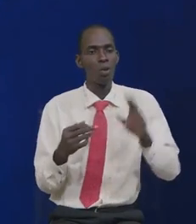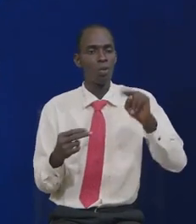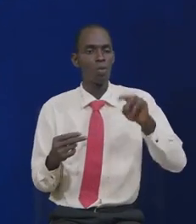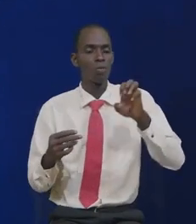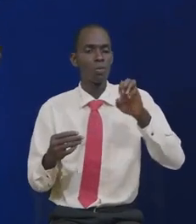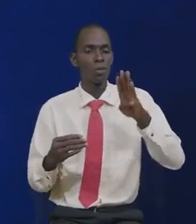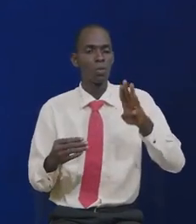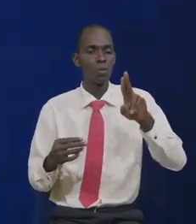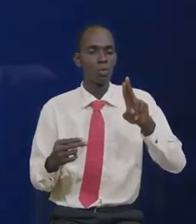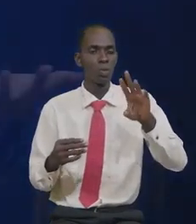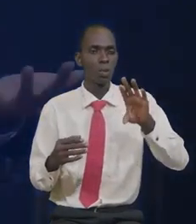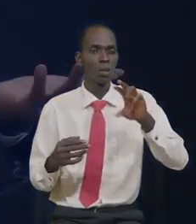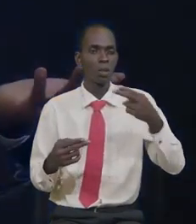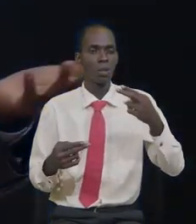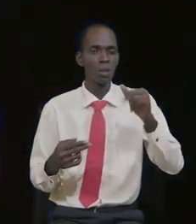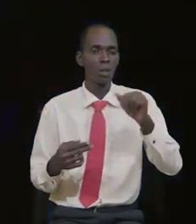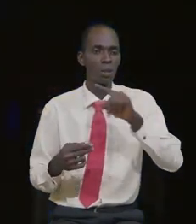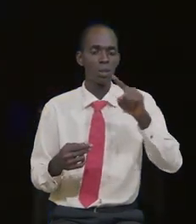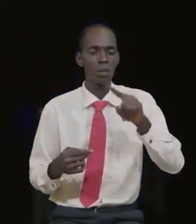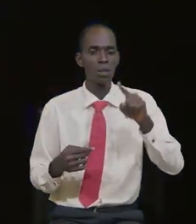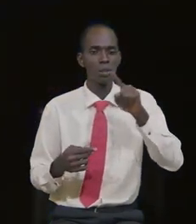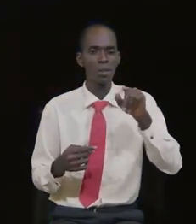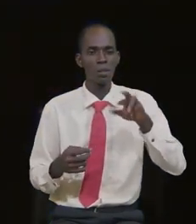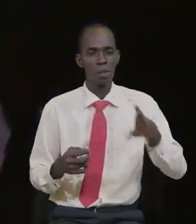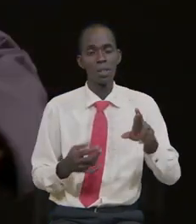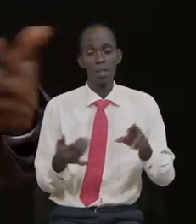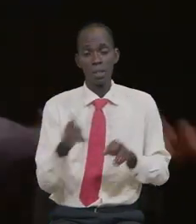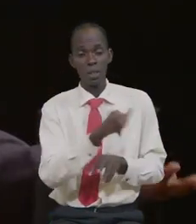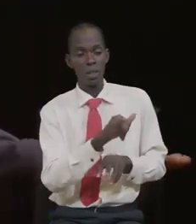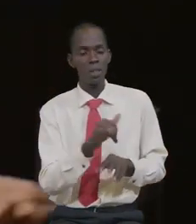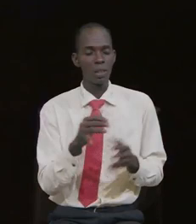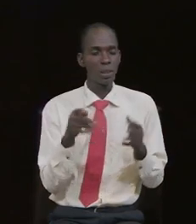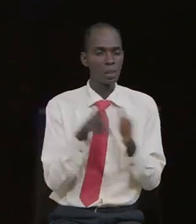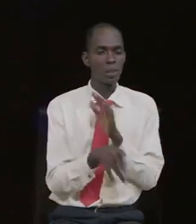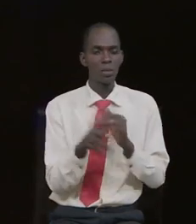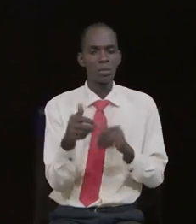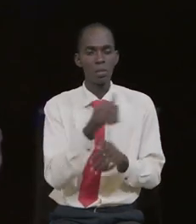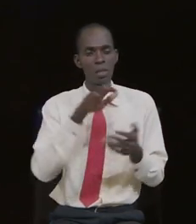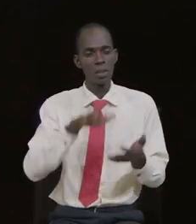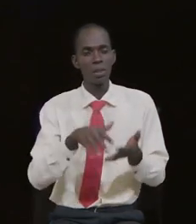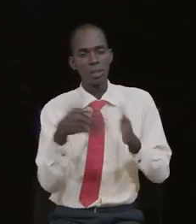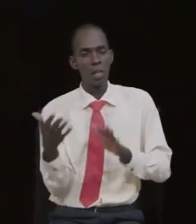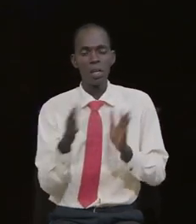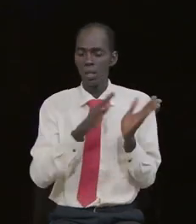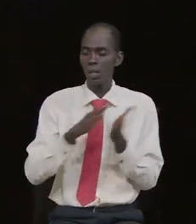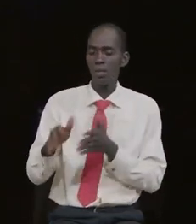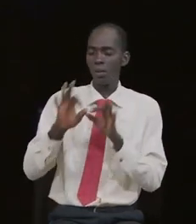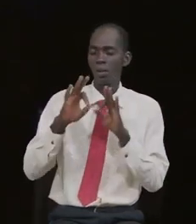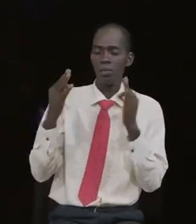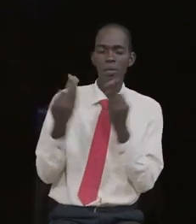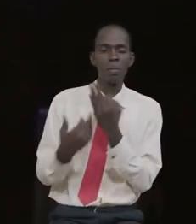suddenly. They died leaving their families behind. They died going to a